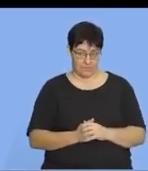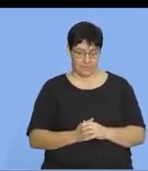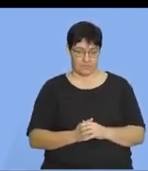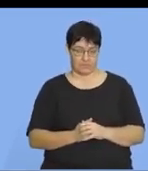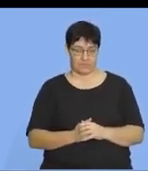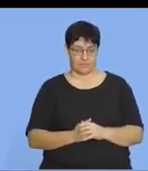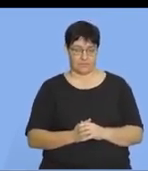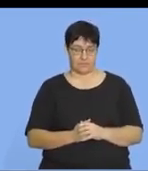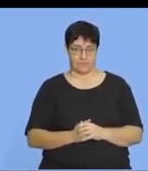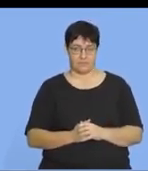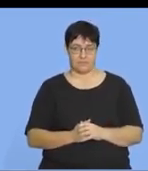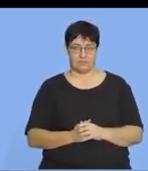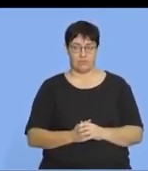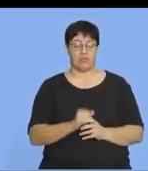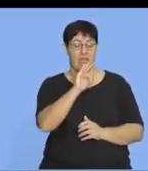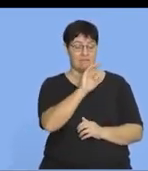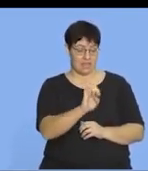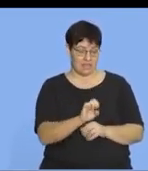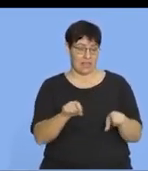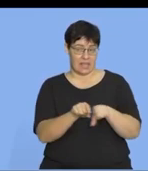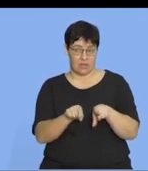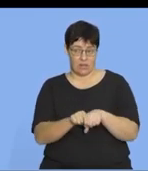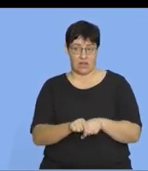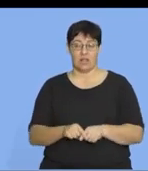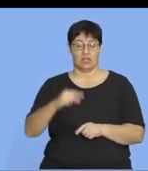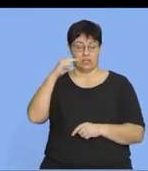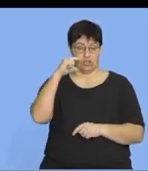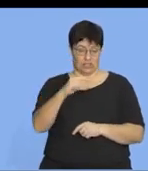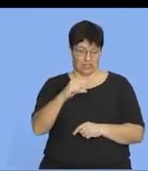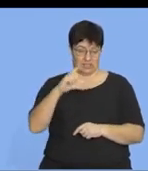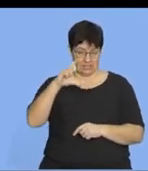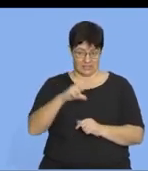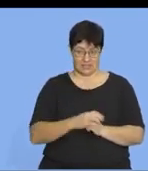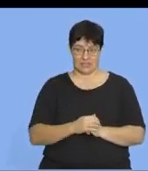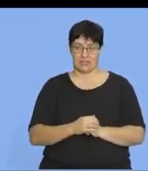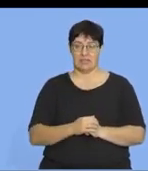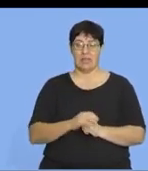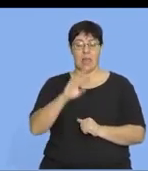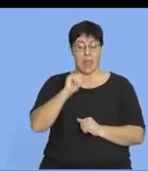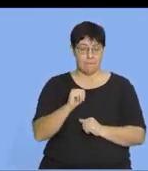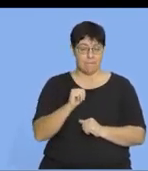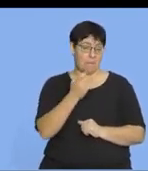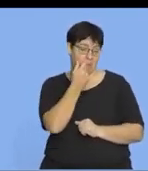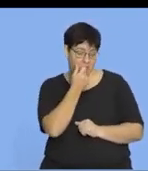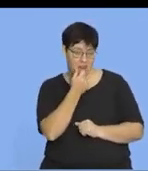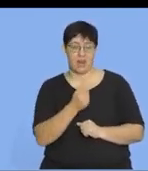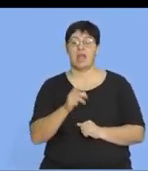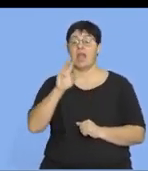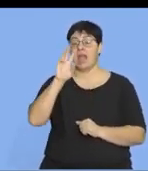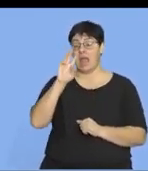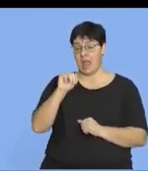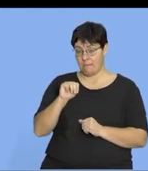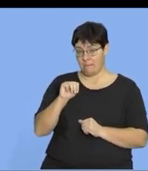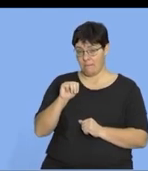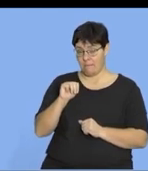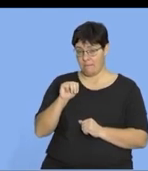It would be G, mass of the man, mass of the Earth, radius